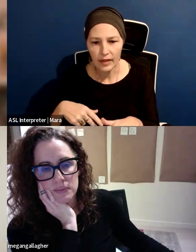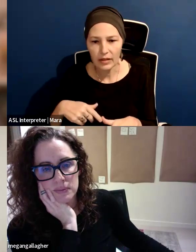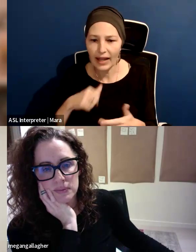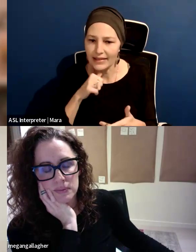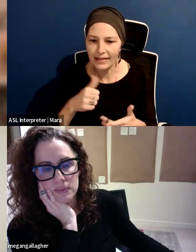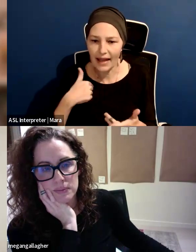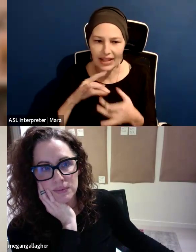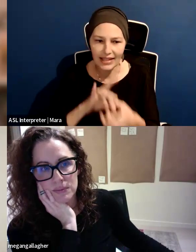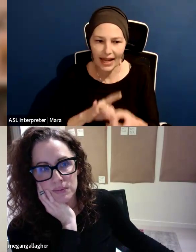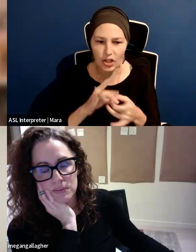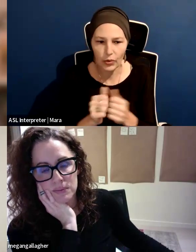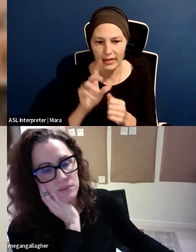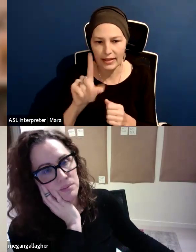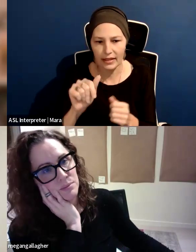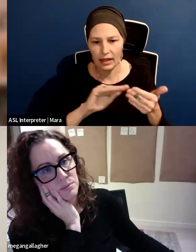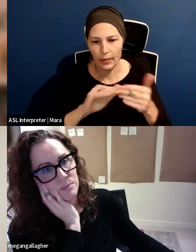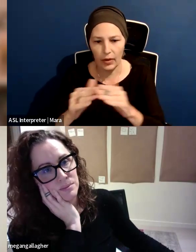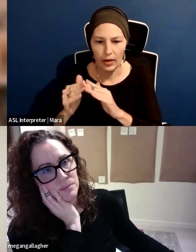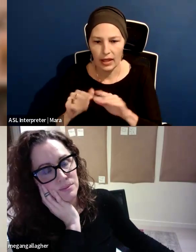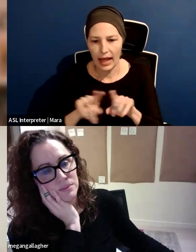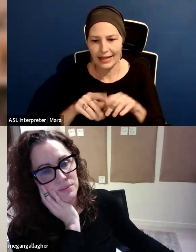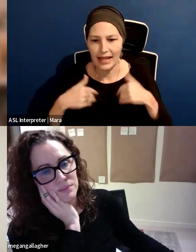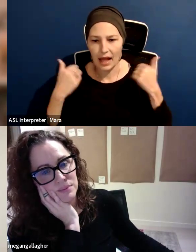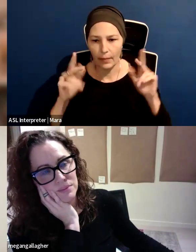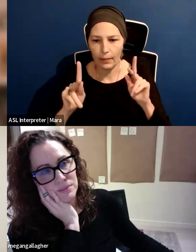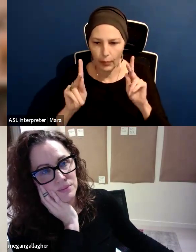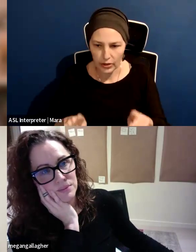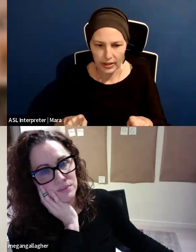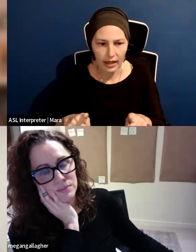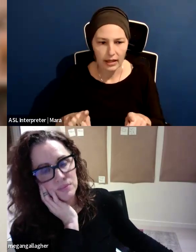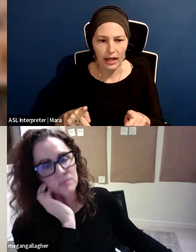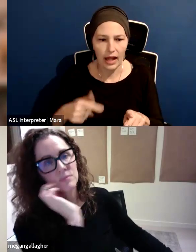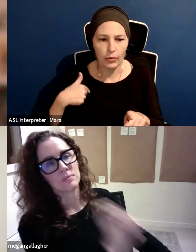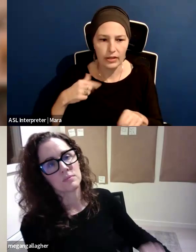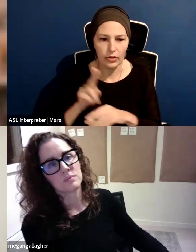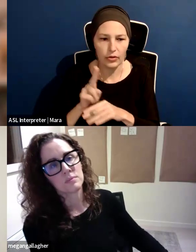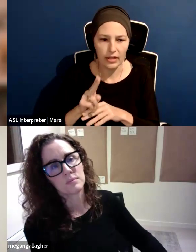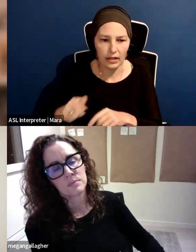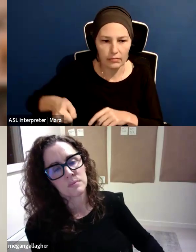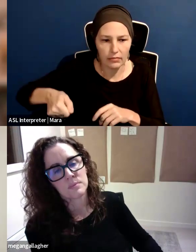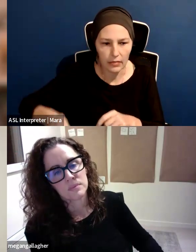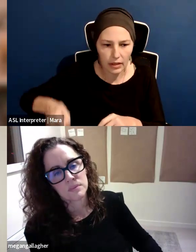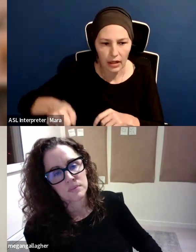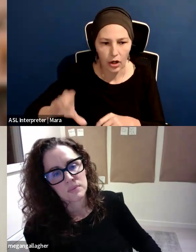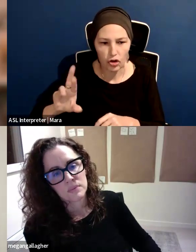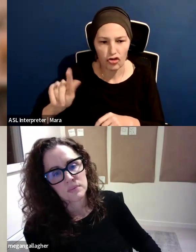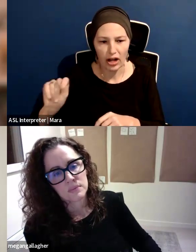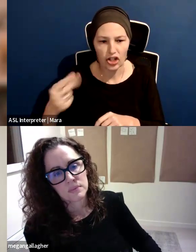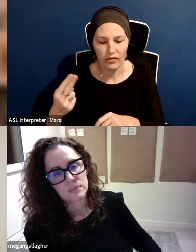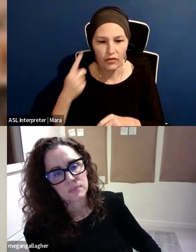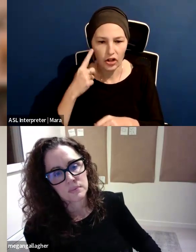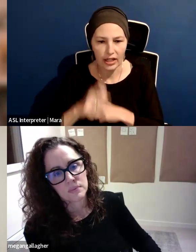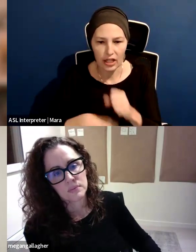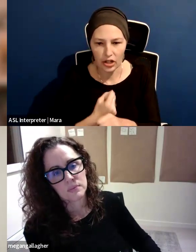And as the years have gone on, my pain has got worse and worse and worse. And during the show, there was this really kind of amazing thing where like